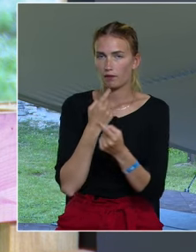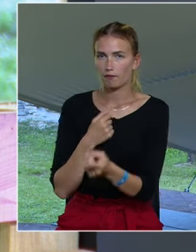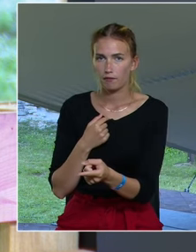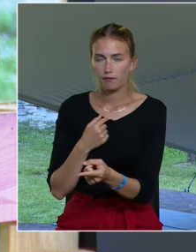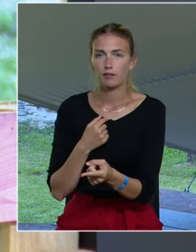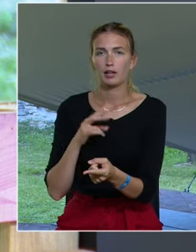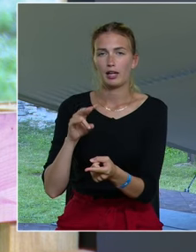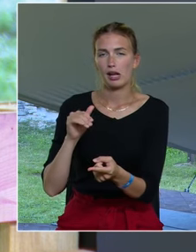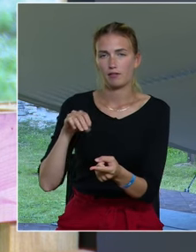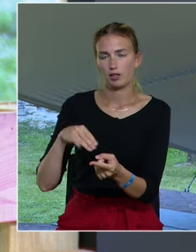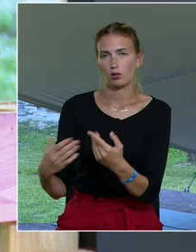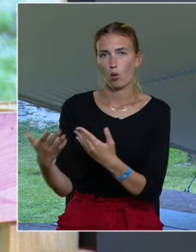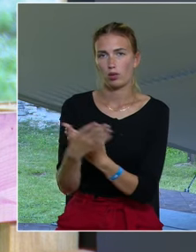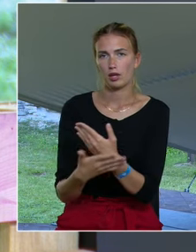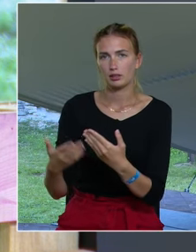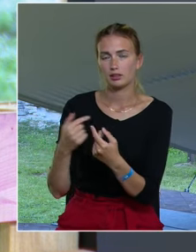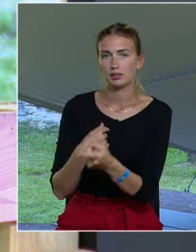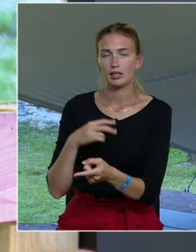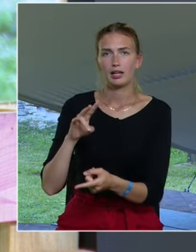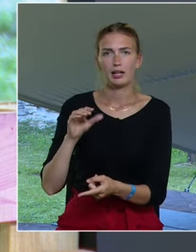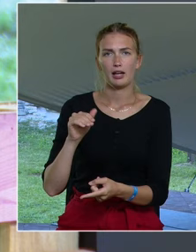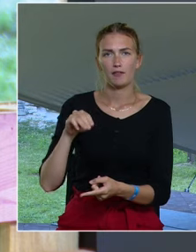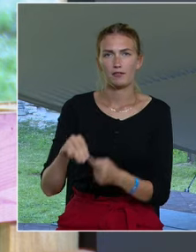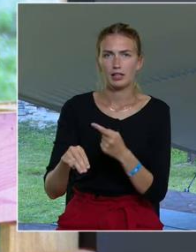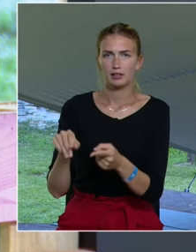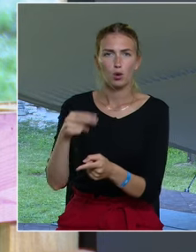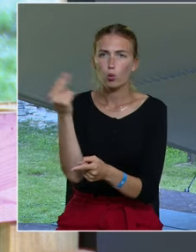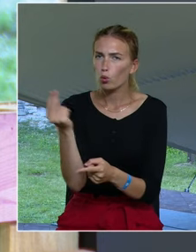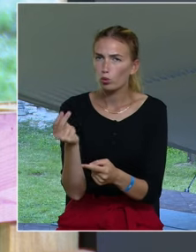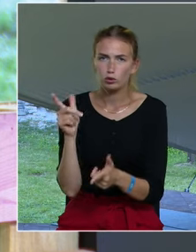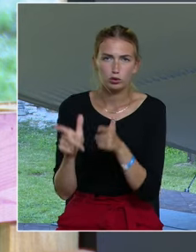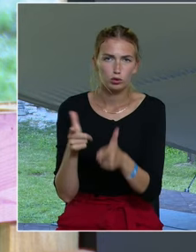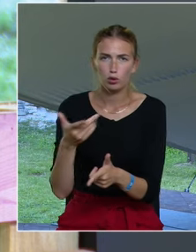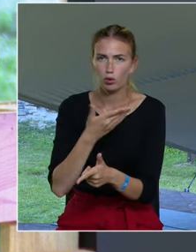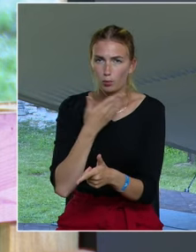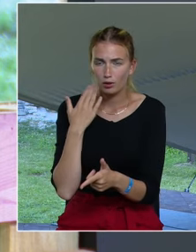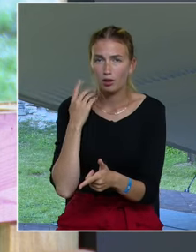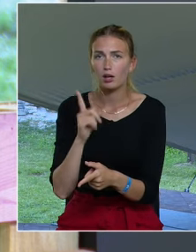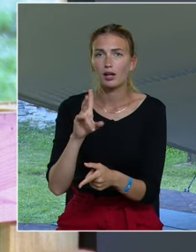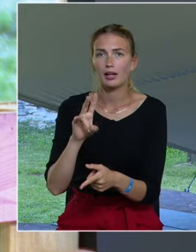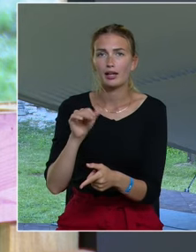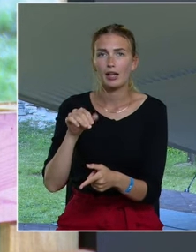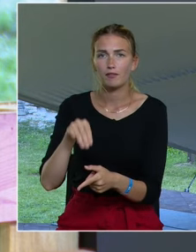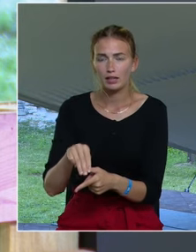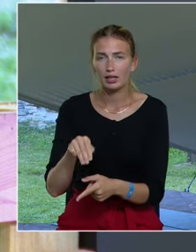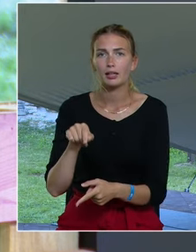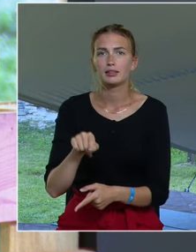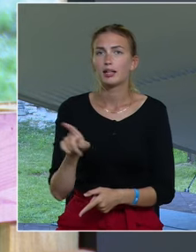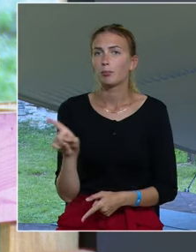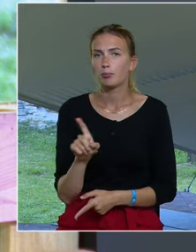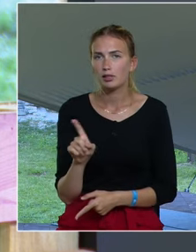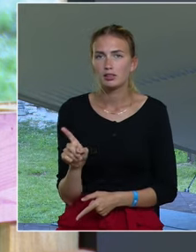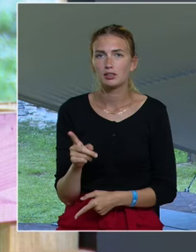NFT context is not NFTs, not really as art, mm-hmm. But these NFTs as kind